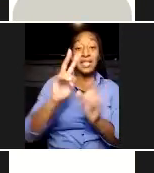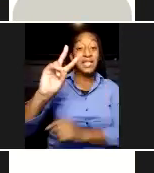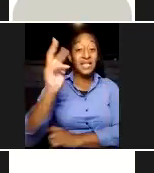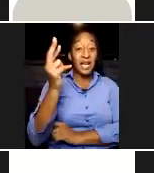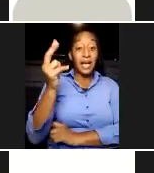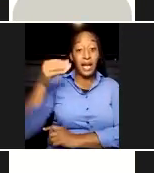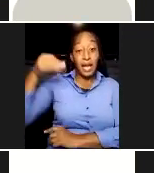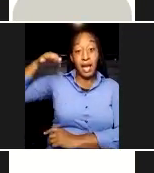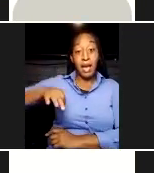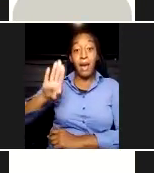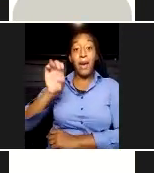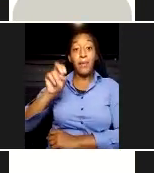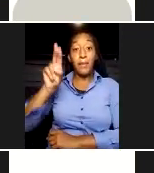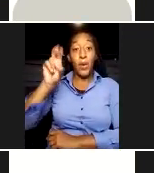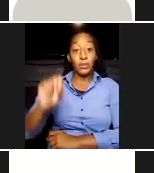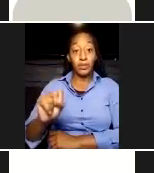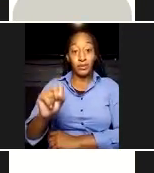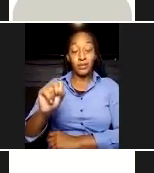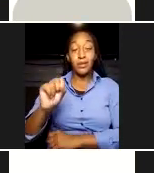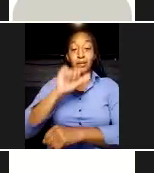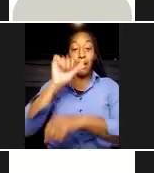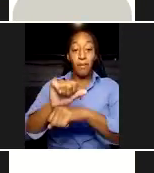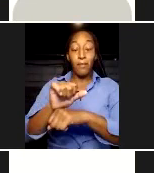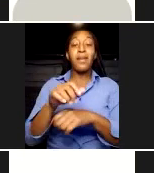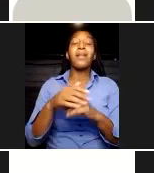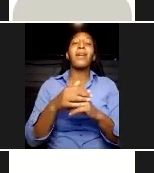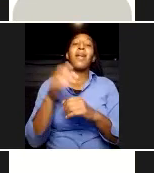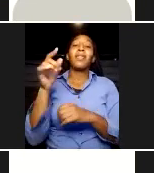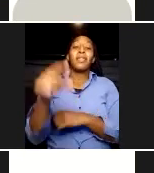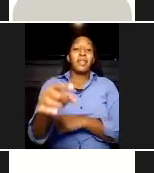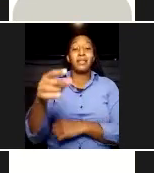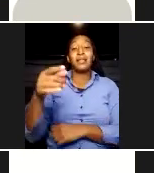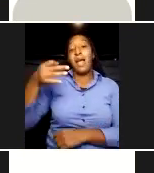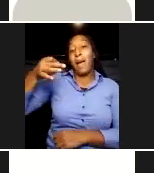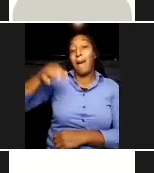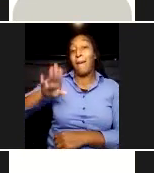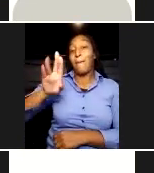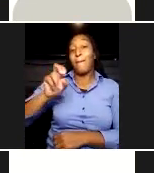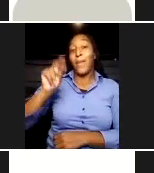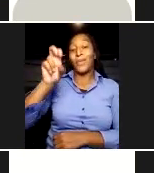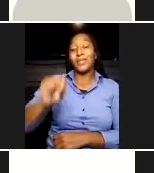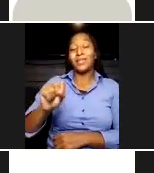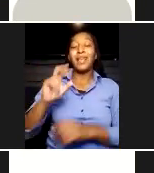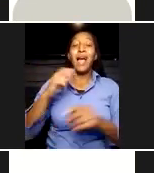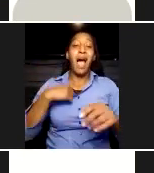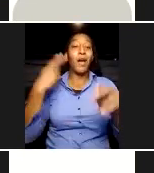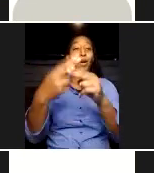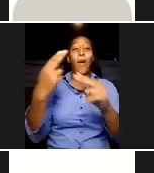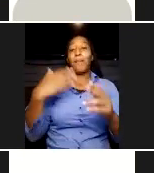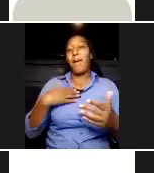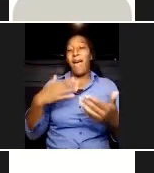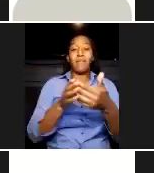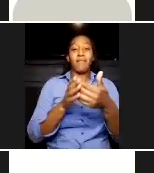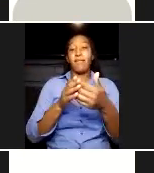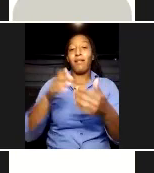bonus is what I like to call my flexible bonus, in that